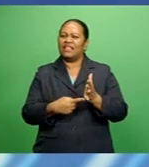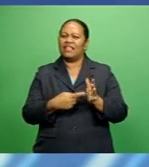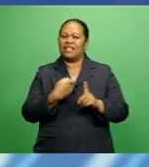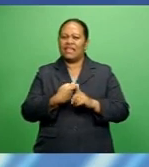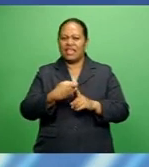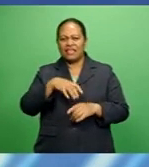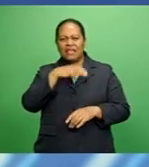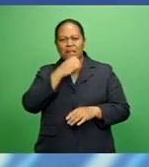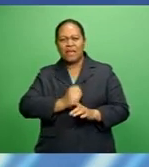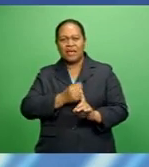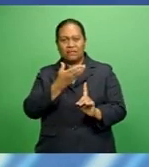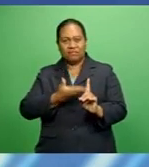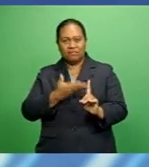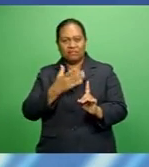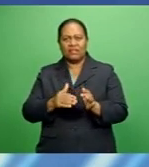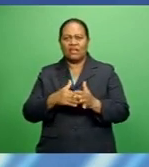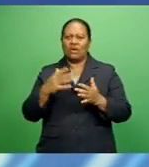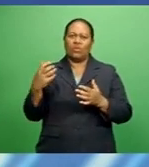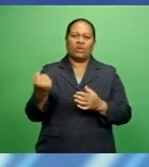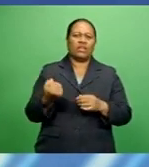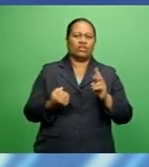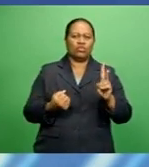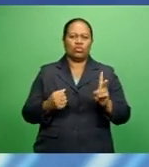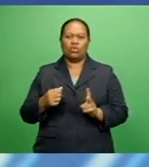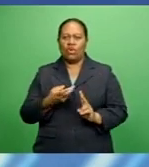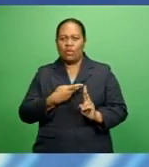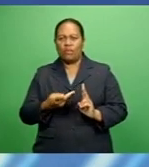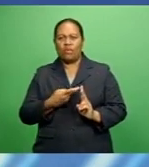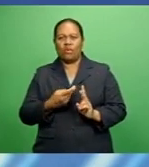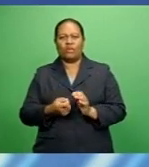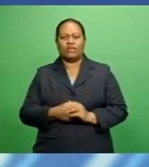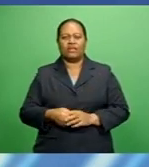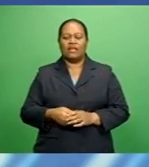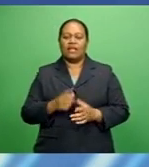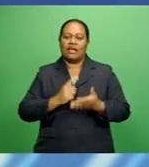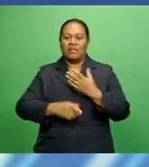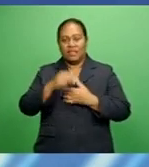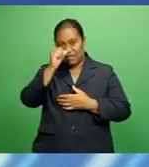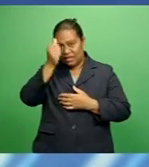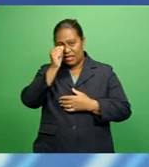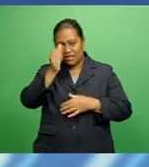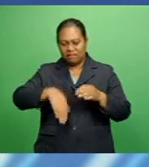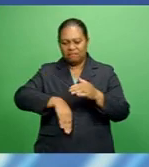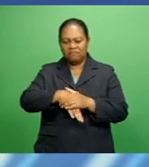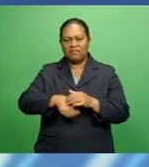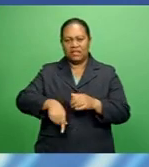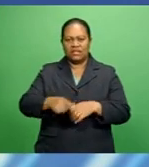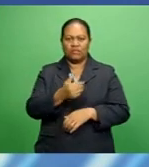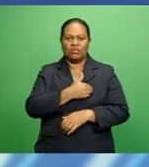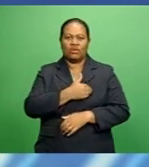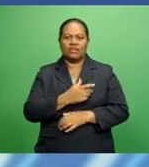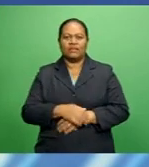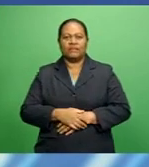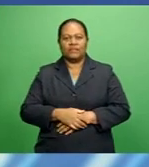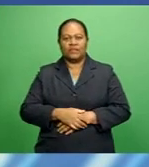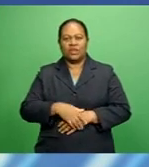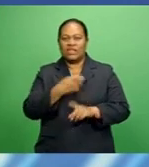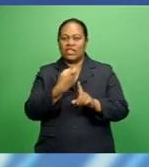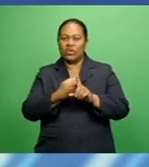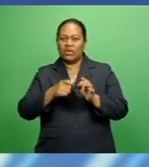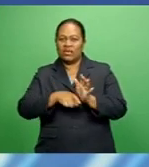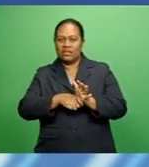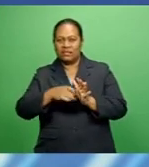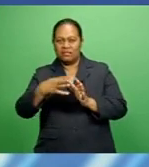played to a 2-all draw against a 10-man Hyderabad FC in the Indian Super League this morning. While star striker Krishna did